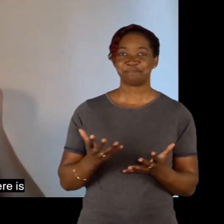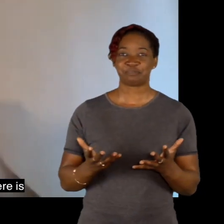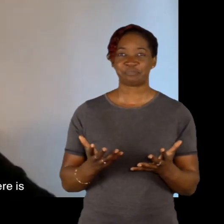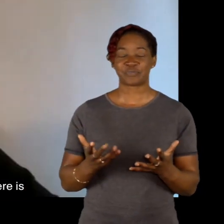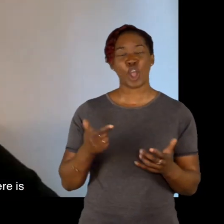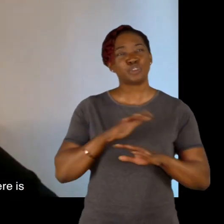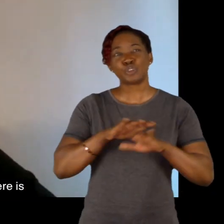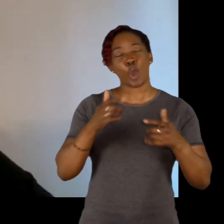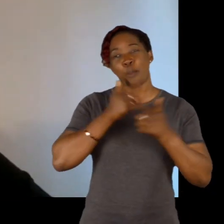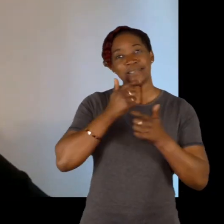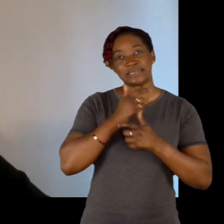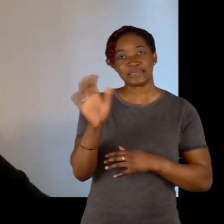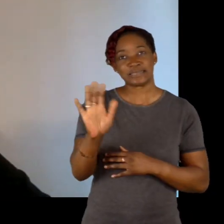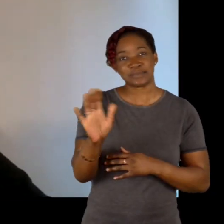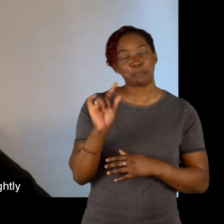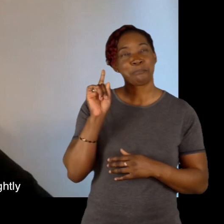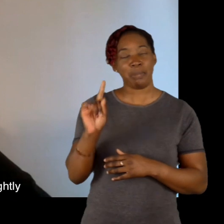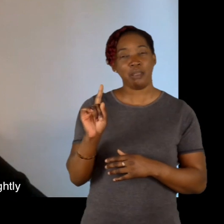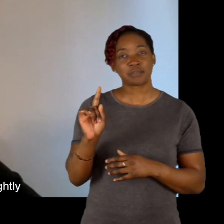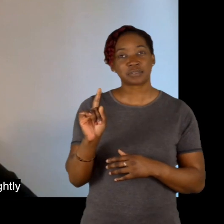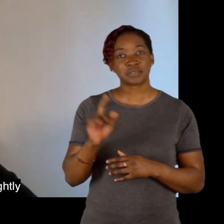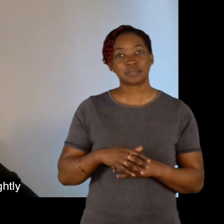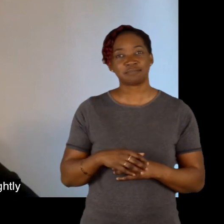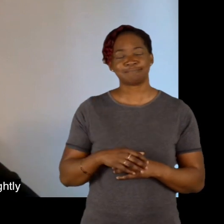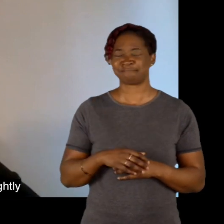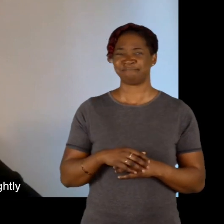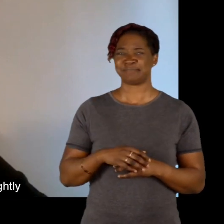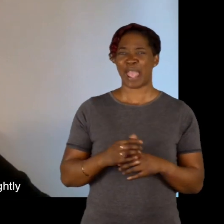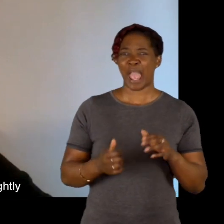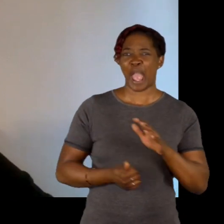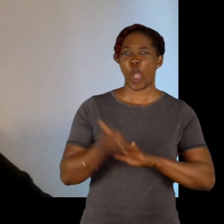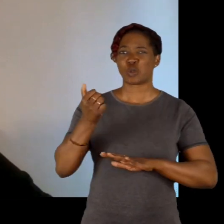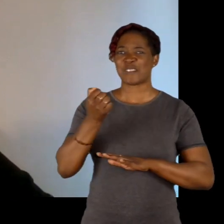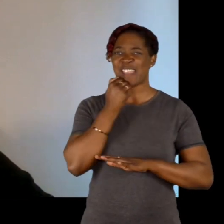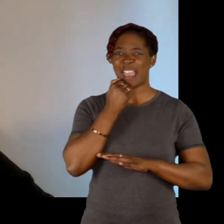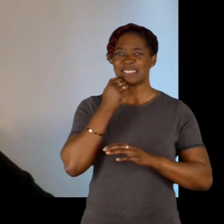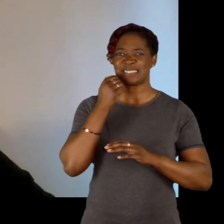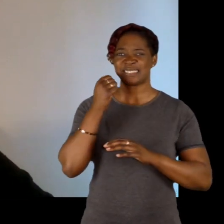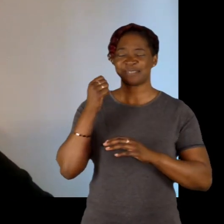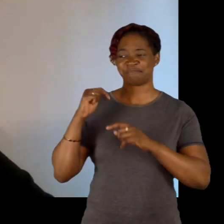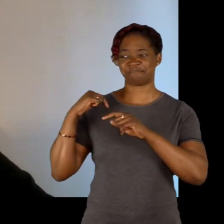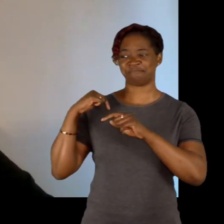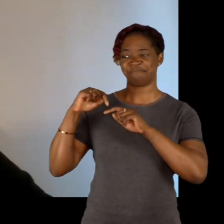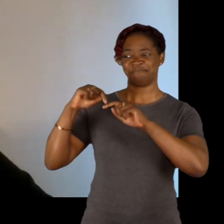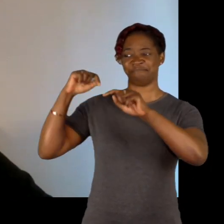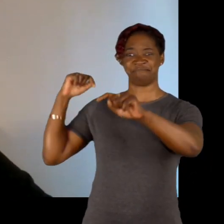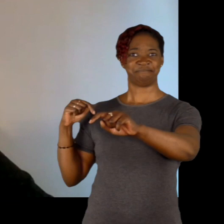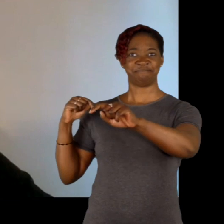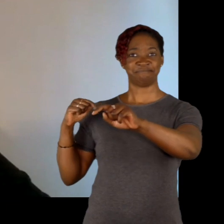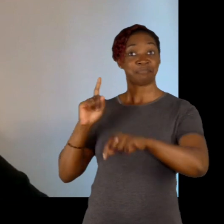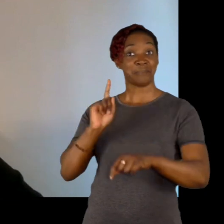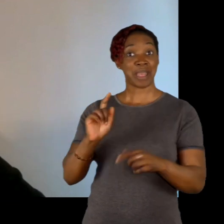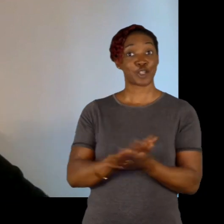it's definitely, there is a not comedic aspect, but a slightly out of date aspect to it.